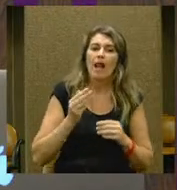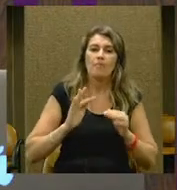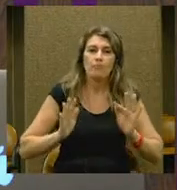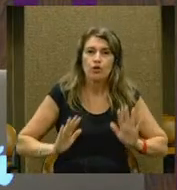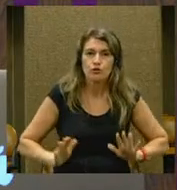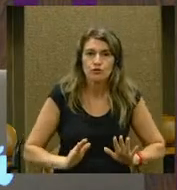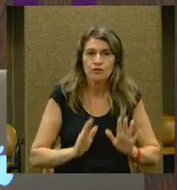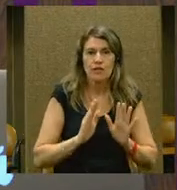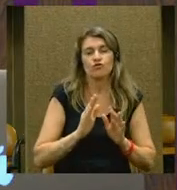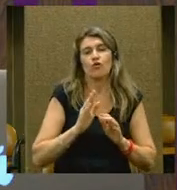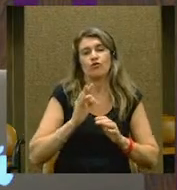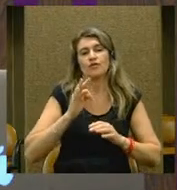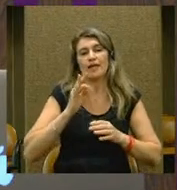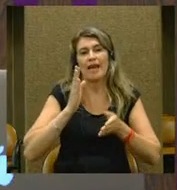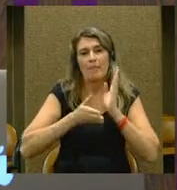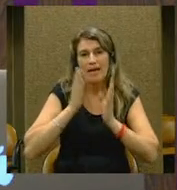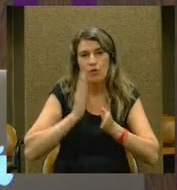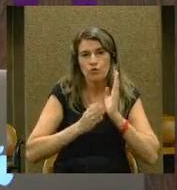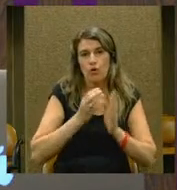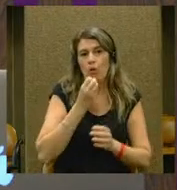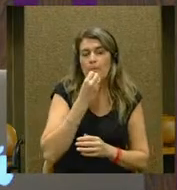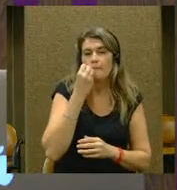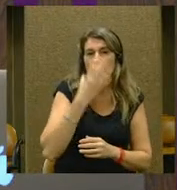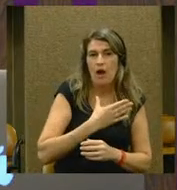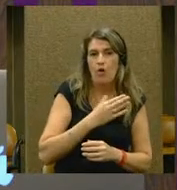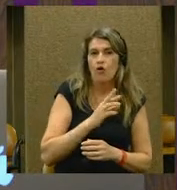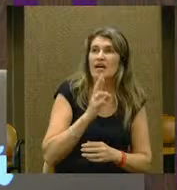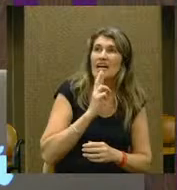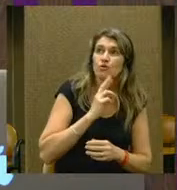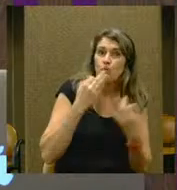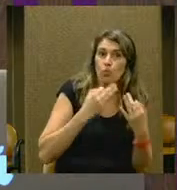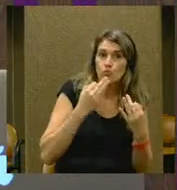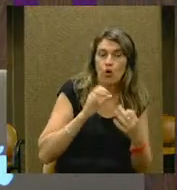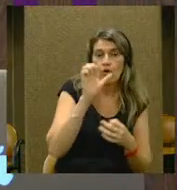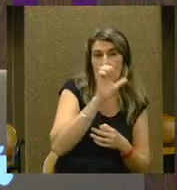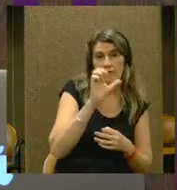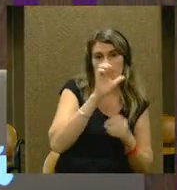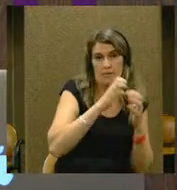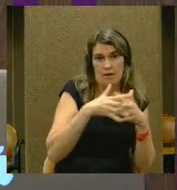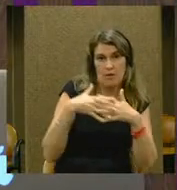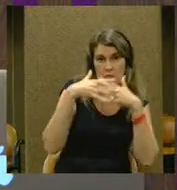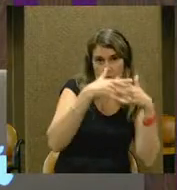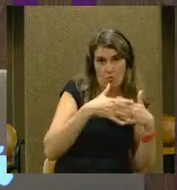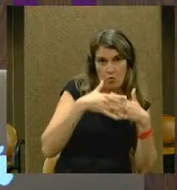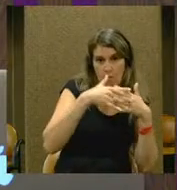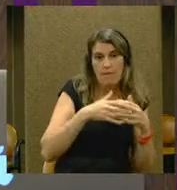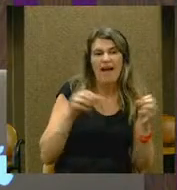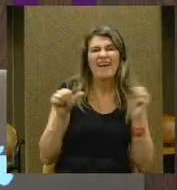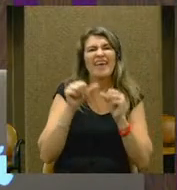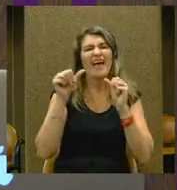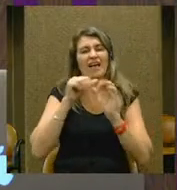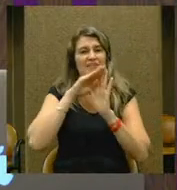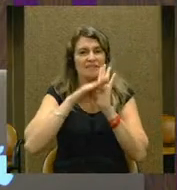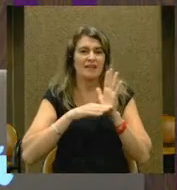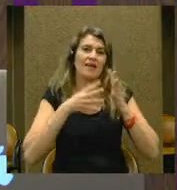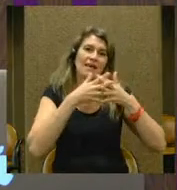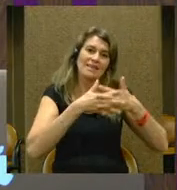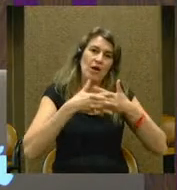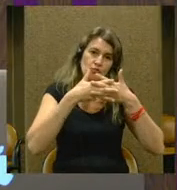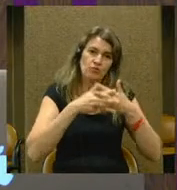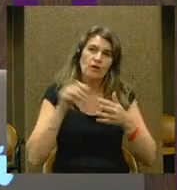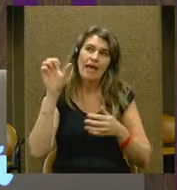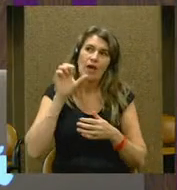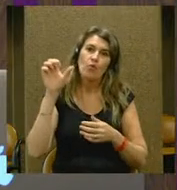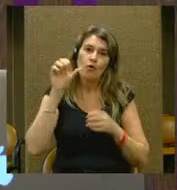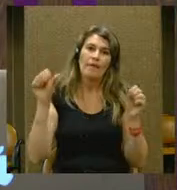what are the therapeutic methods that have been successful in the USA and Europe? And what measures are being taken in